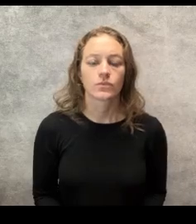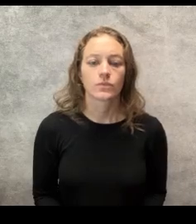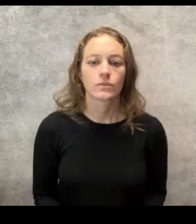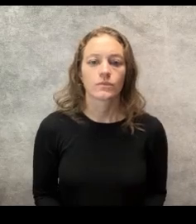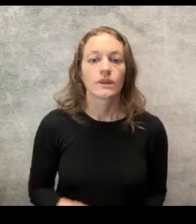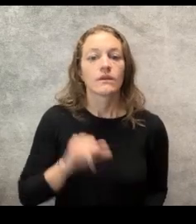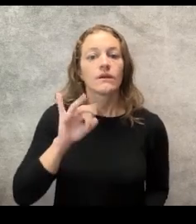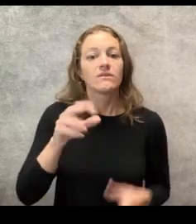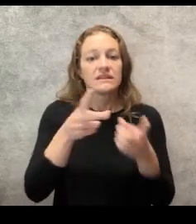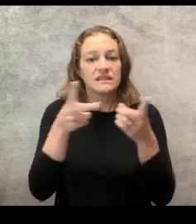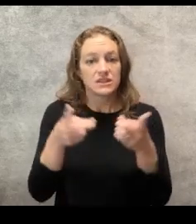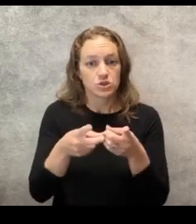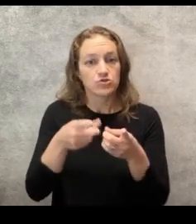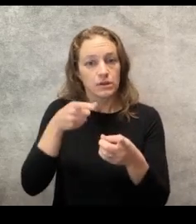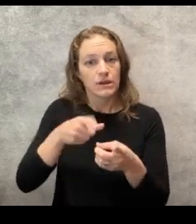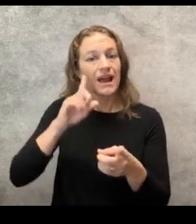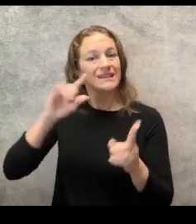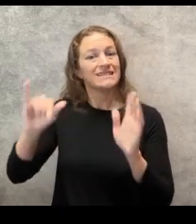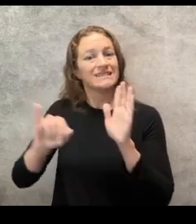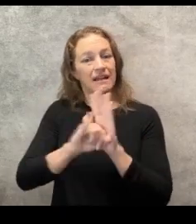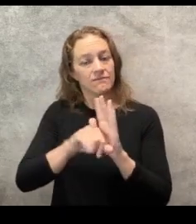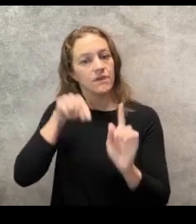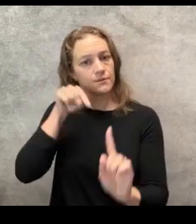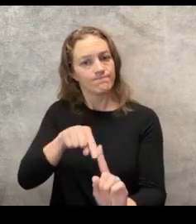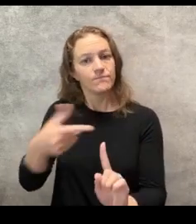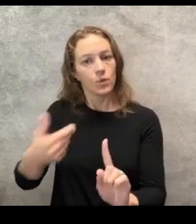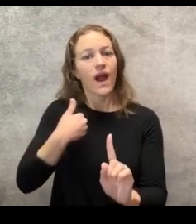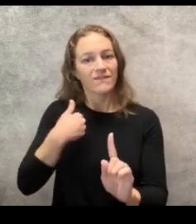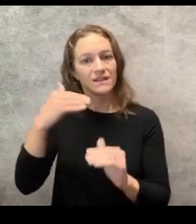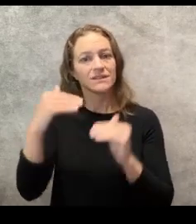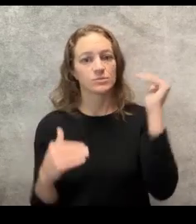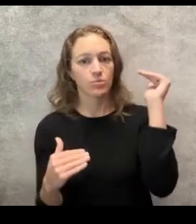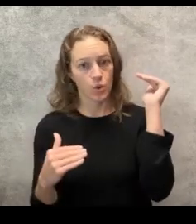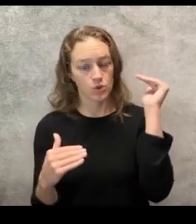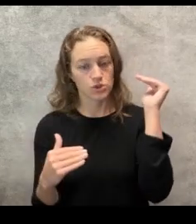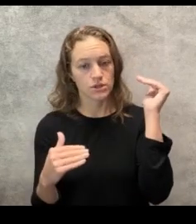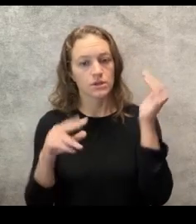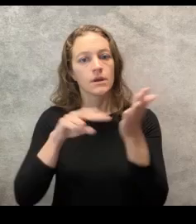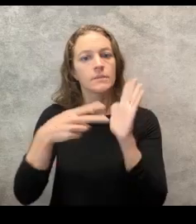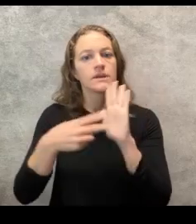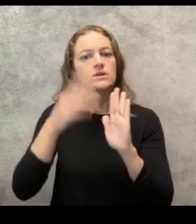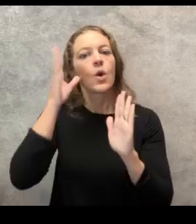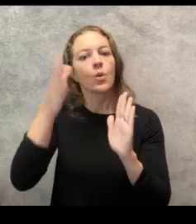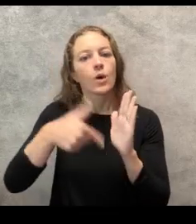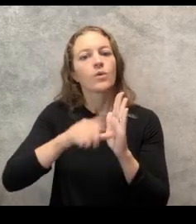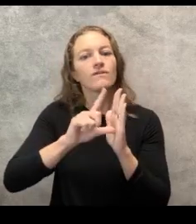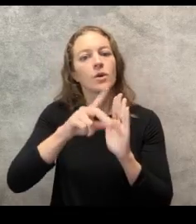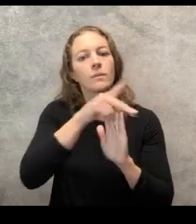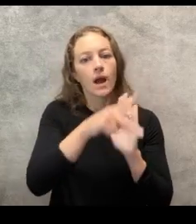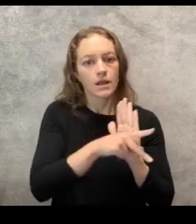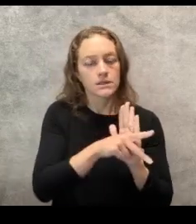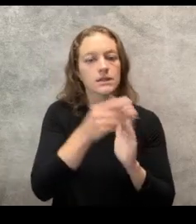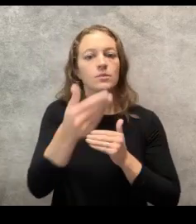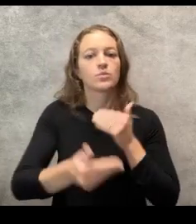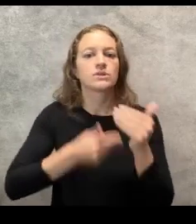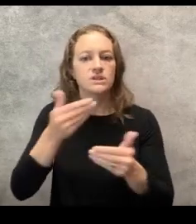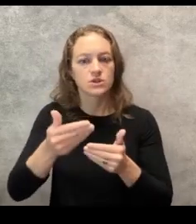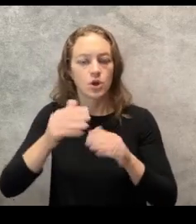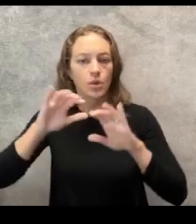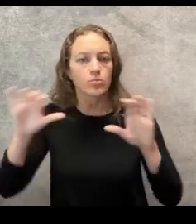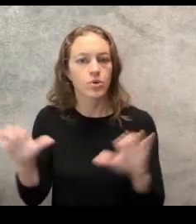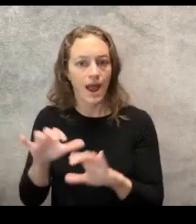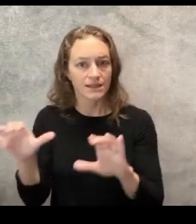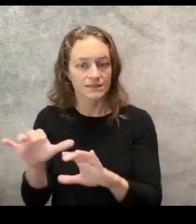is identified as being disproportionate, there will be a review of policy, procedure, and practices